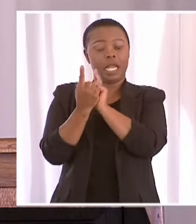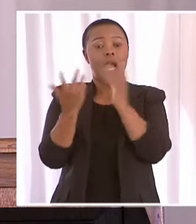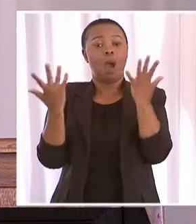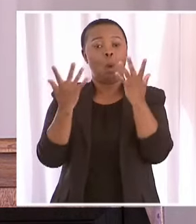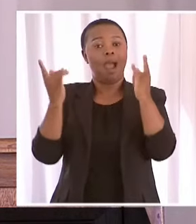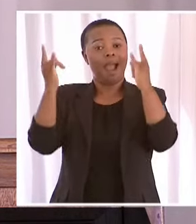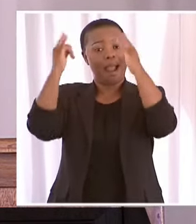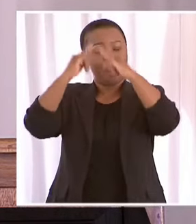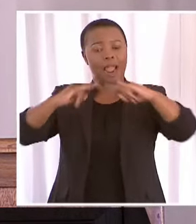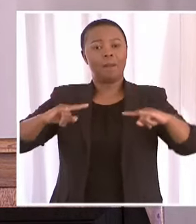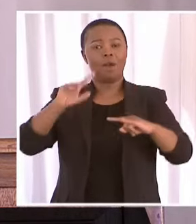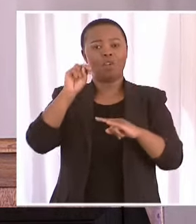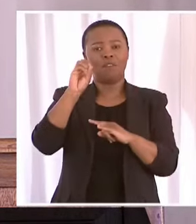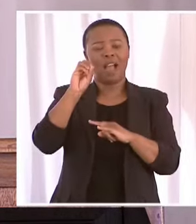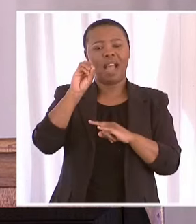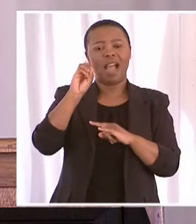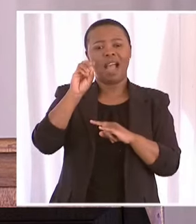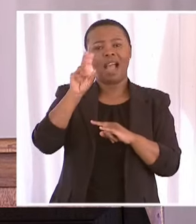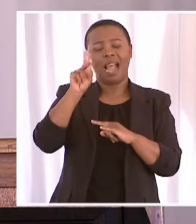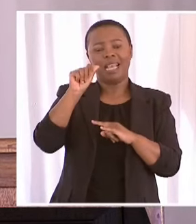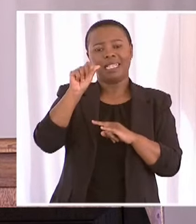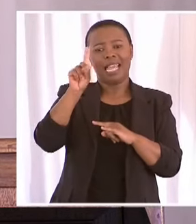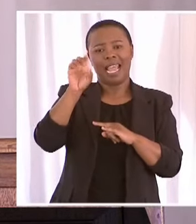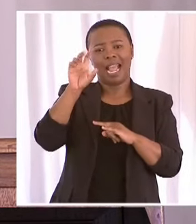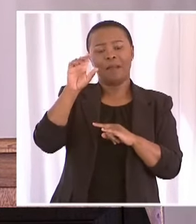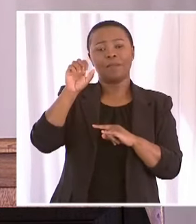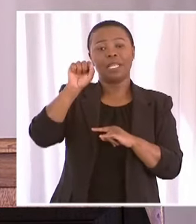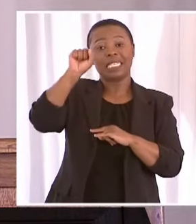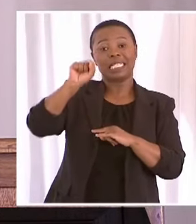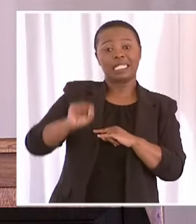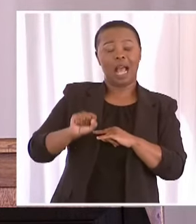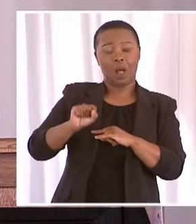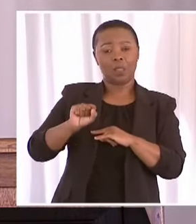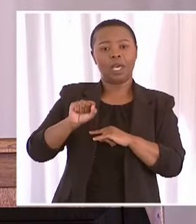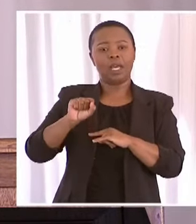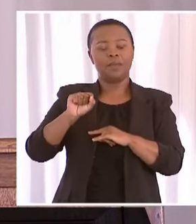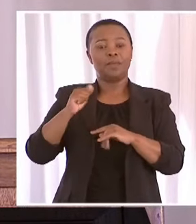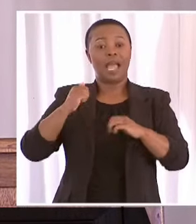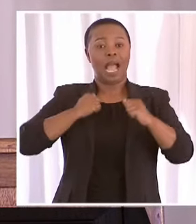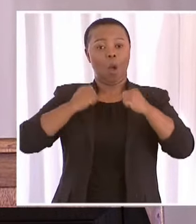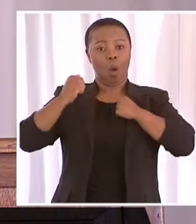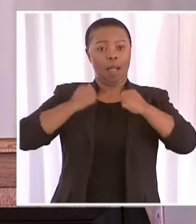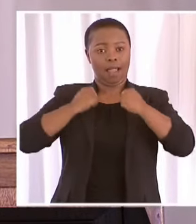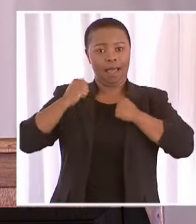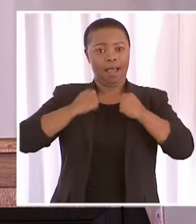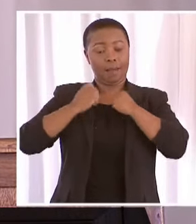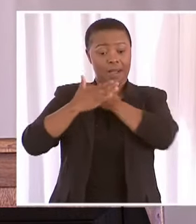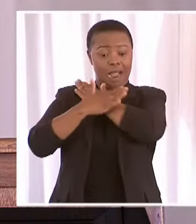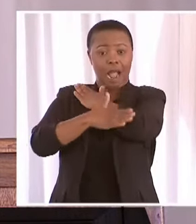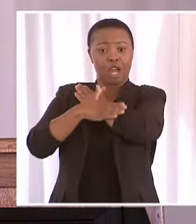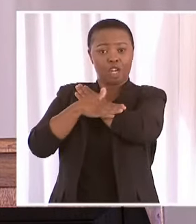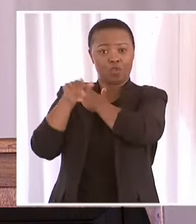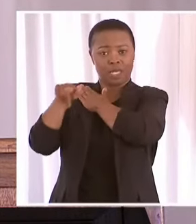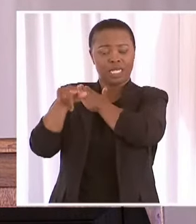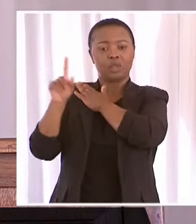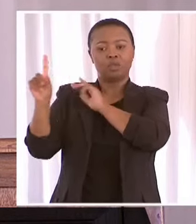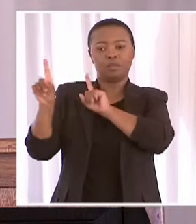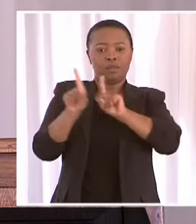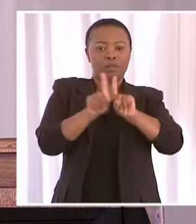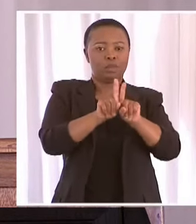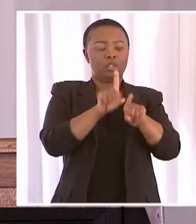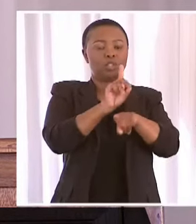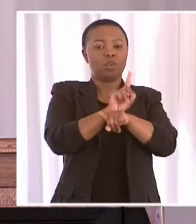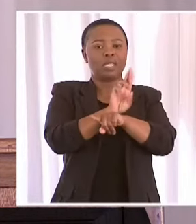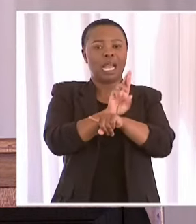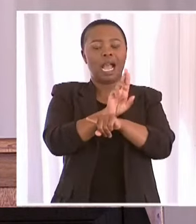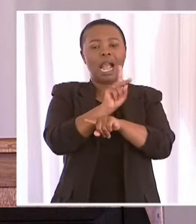1977, in our camp in Novakatanga in the south of Angola, he was accompanying Dr. Dadu,